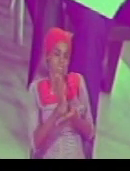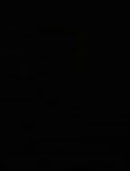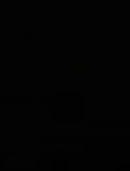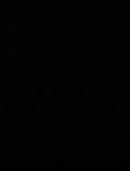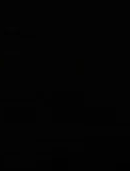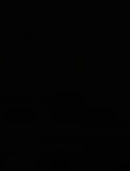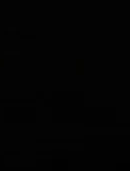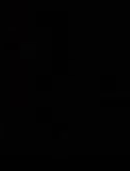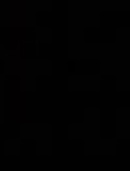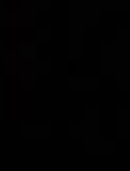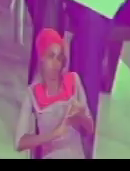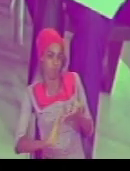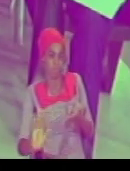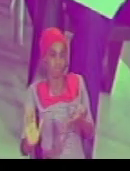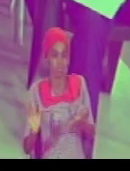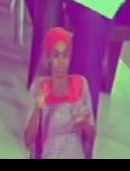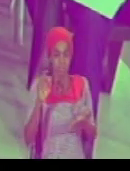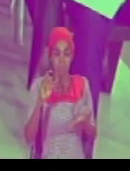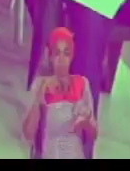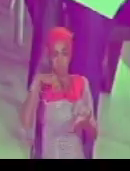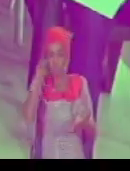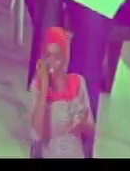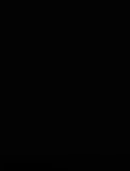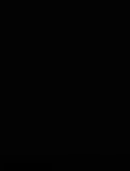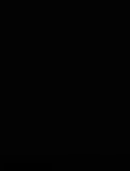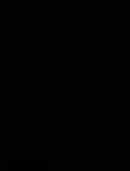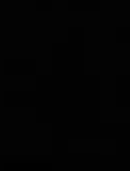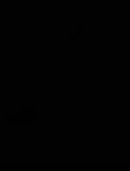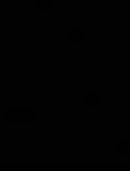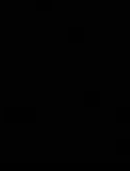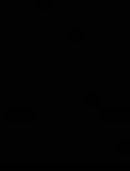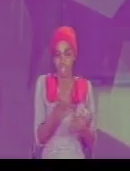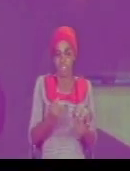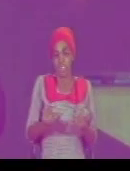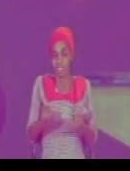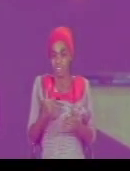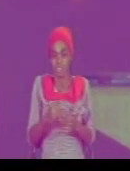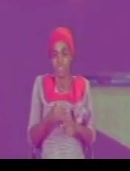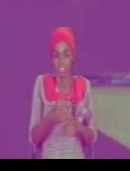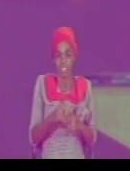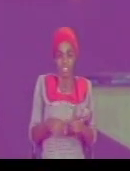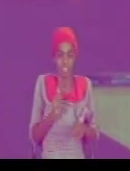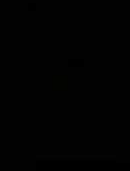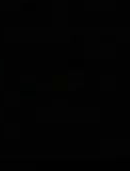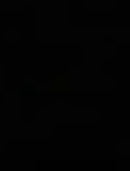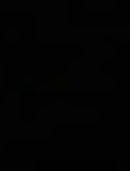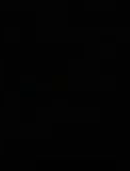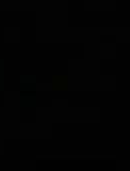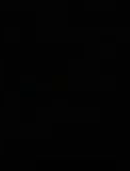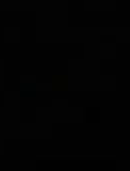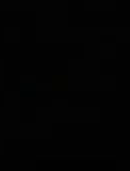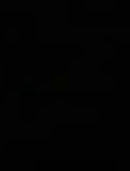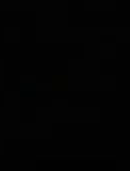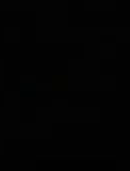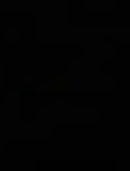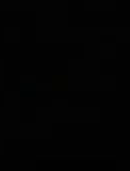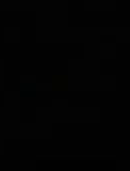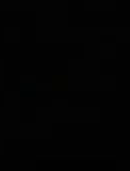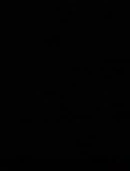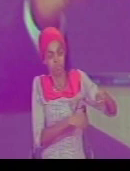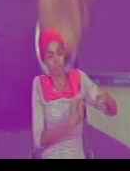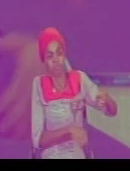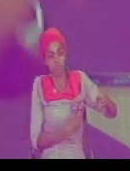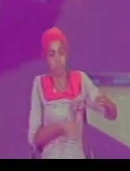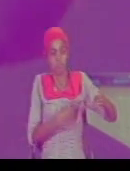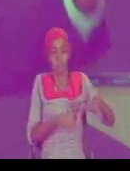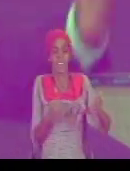and then the, you know, the drummers and the people will get there with the electronic guitar, electric